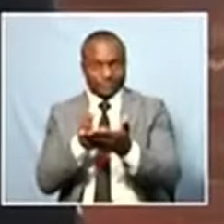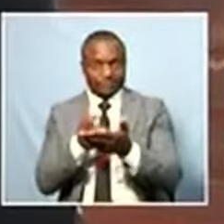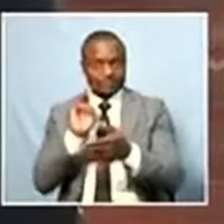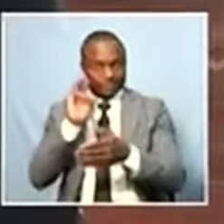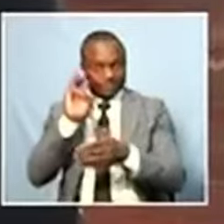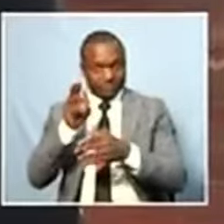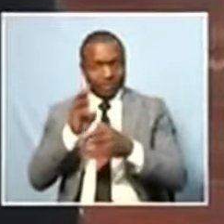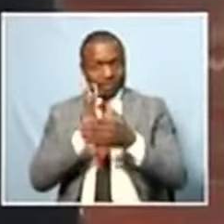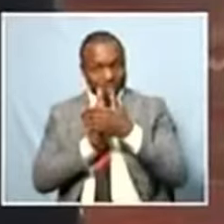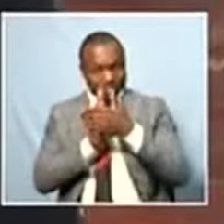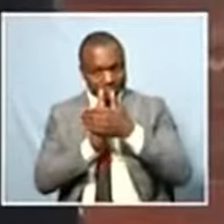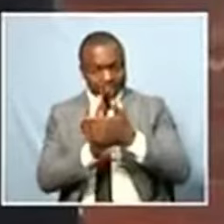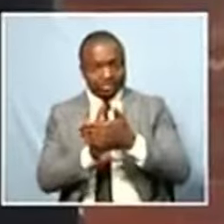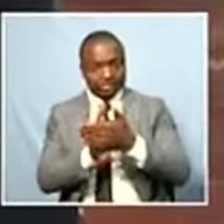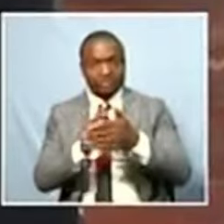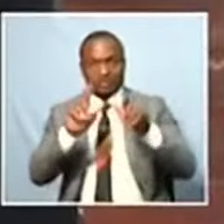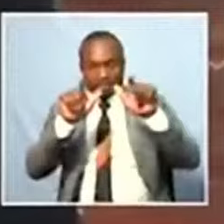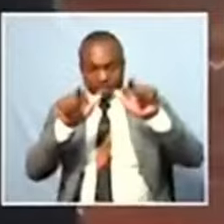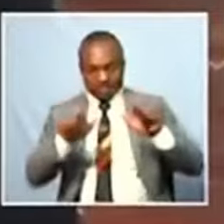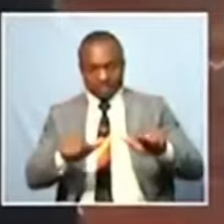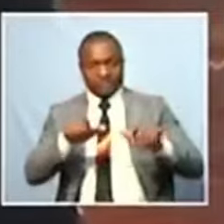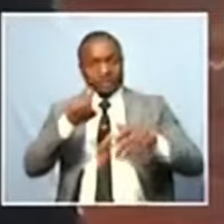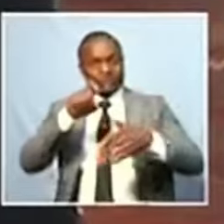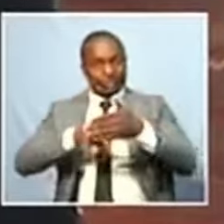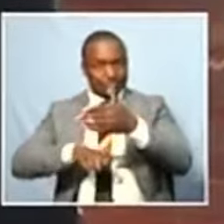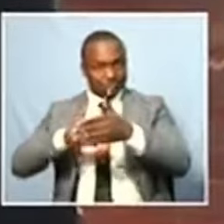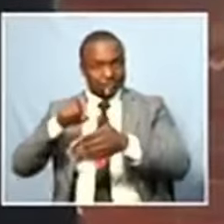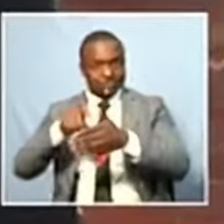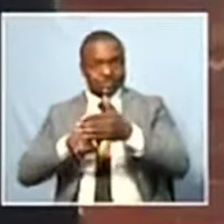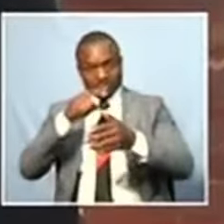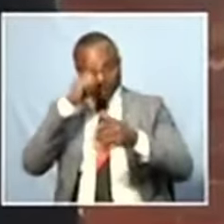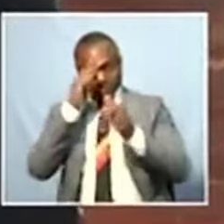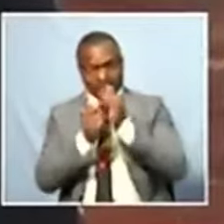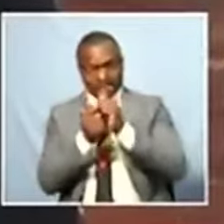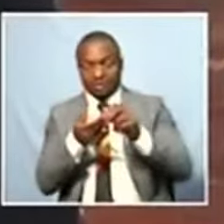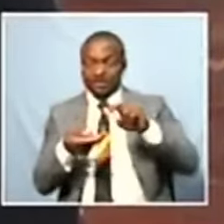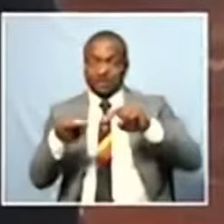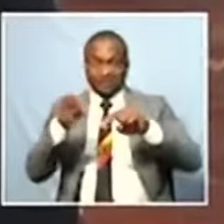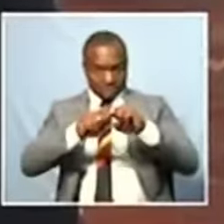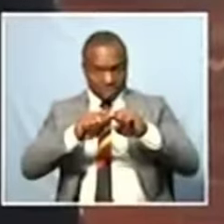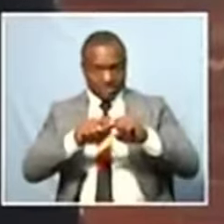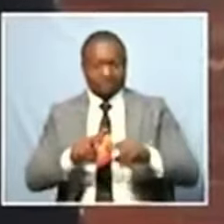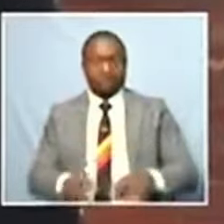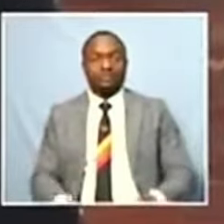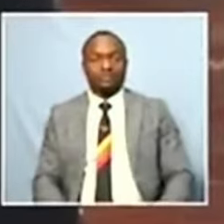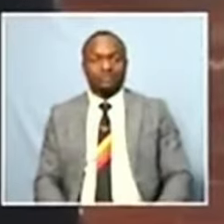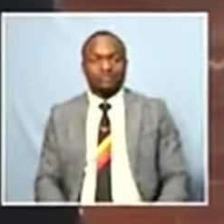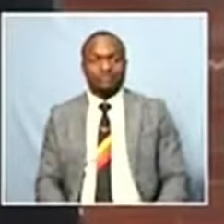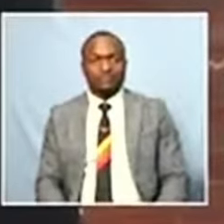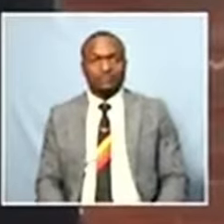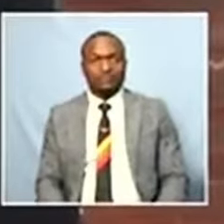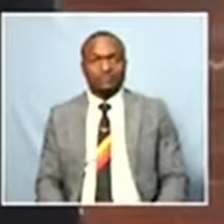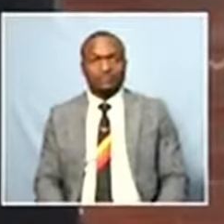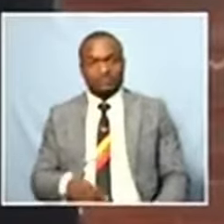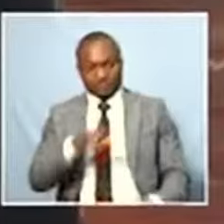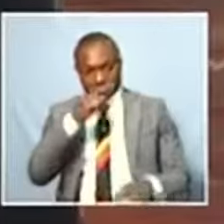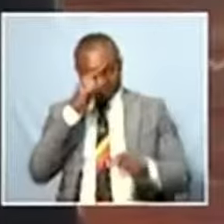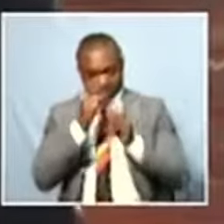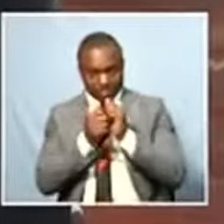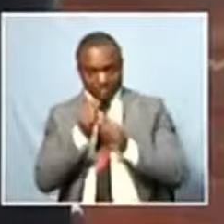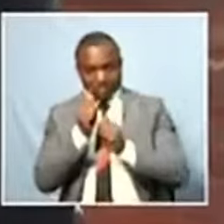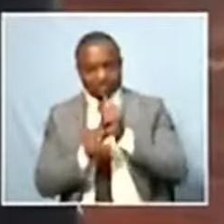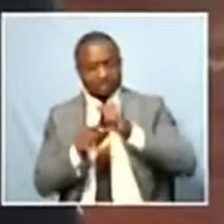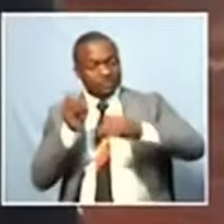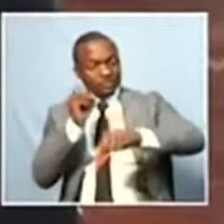lead to lower prices because of the increase in production, because of the investment